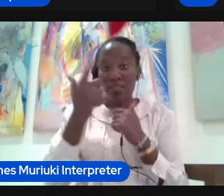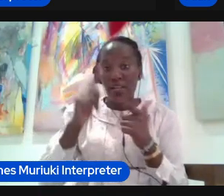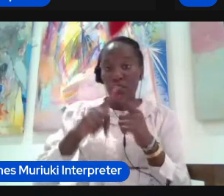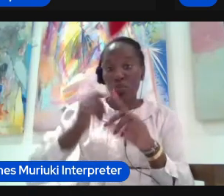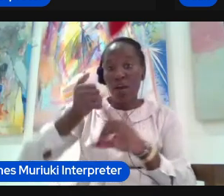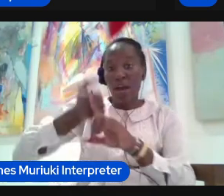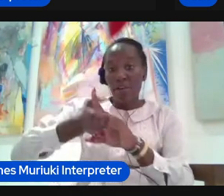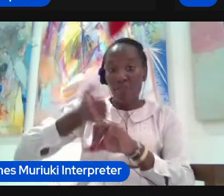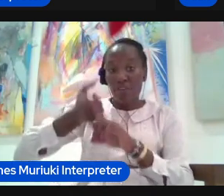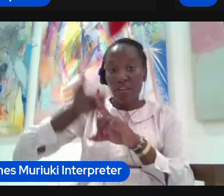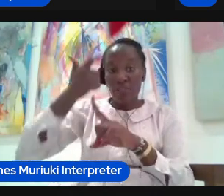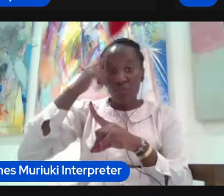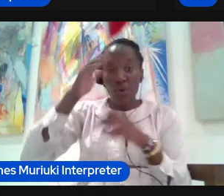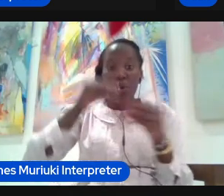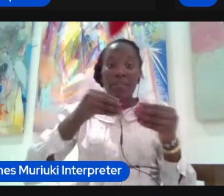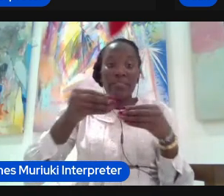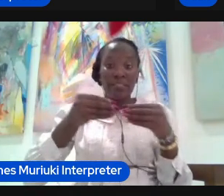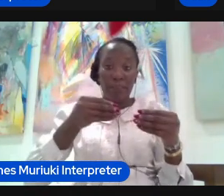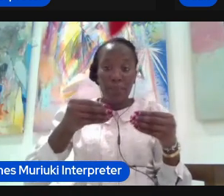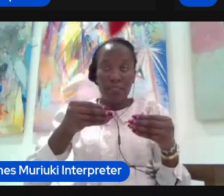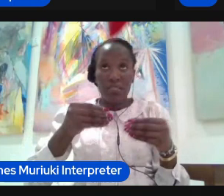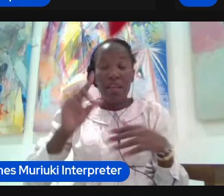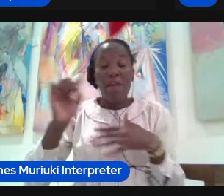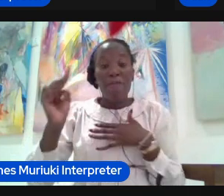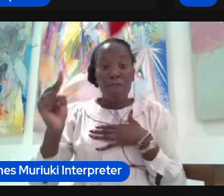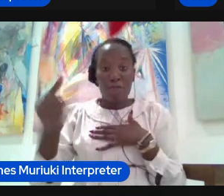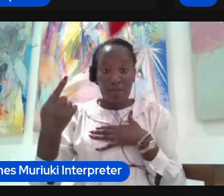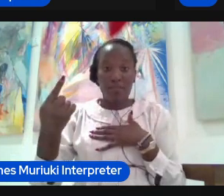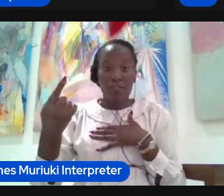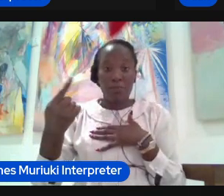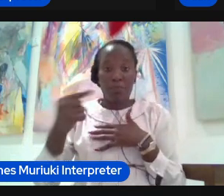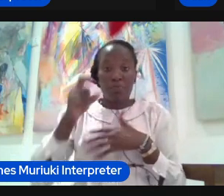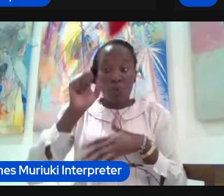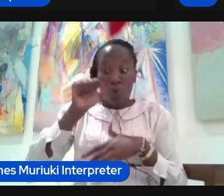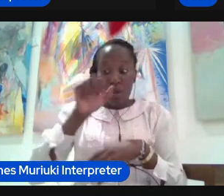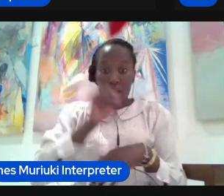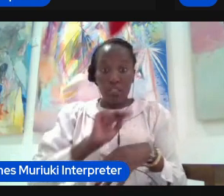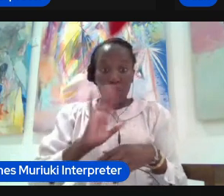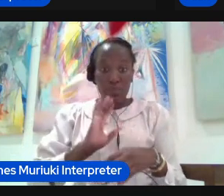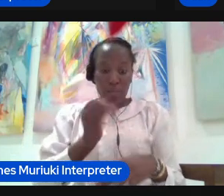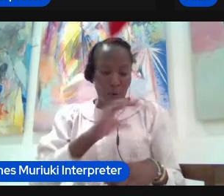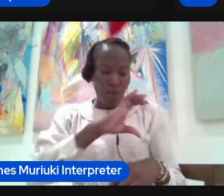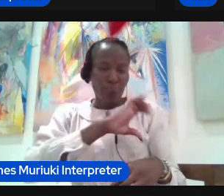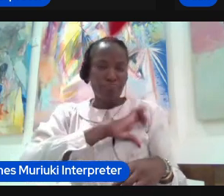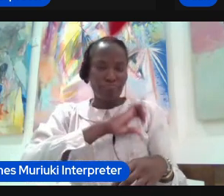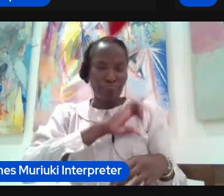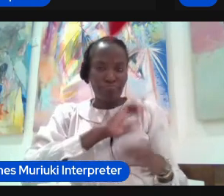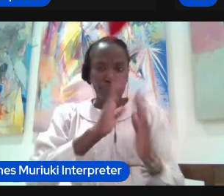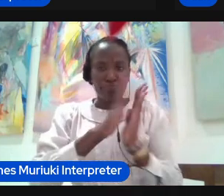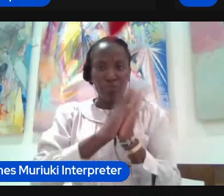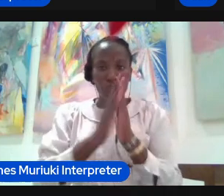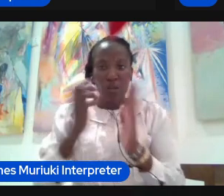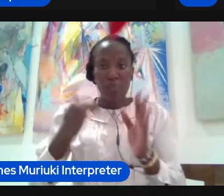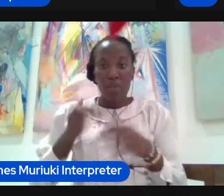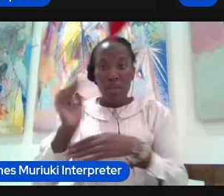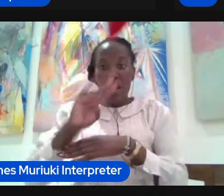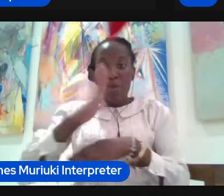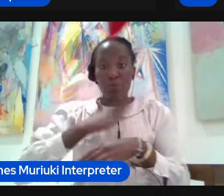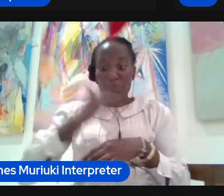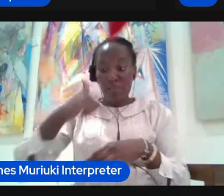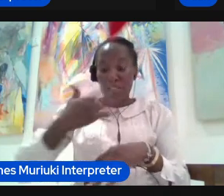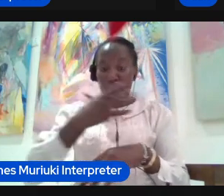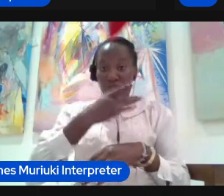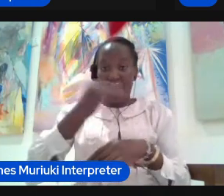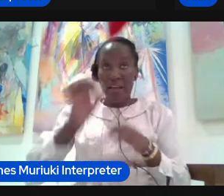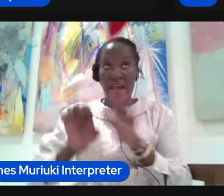for disability? I would say first things first. We can use our personal narratives. I'll use myself as an example. I bring